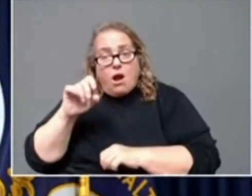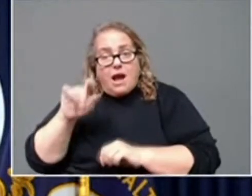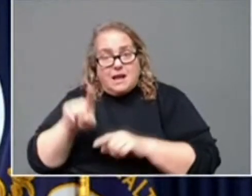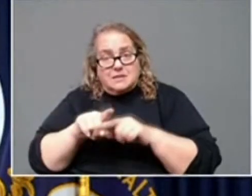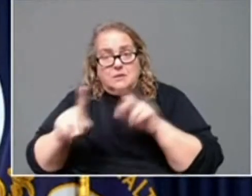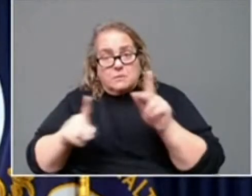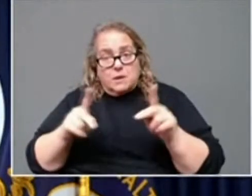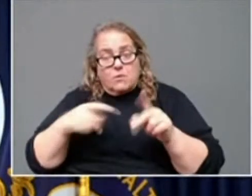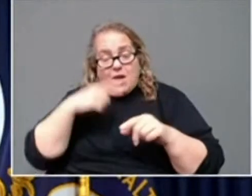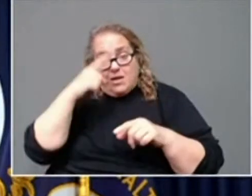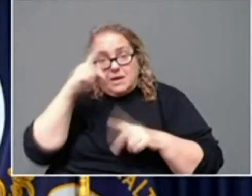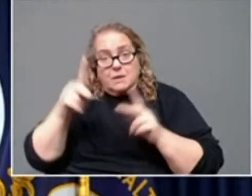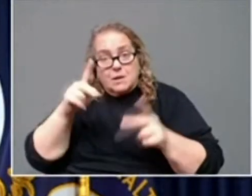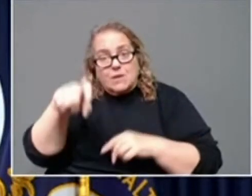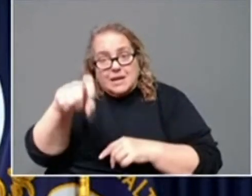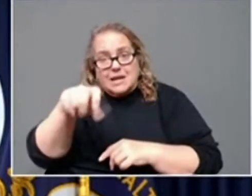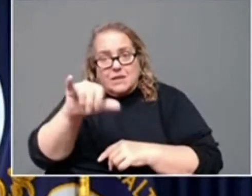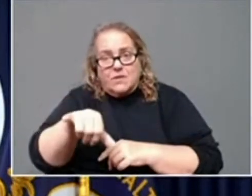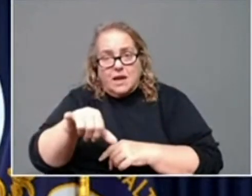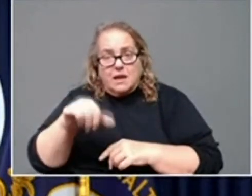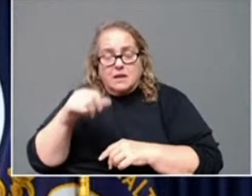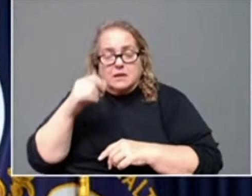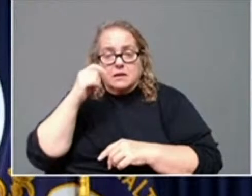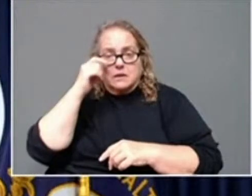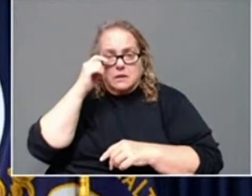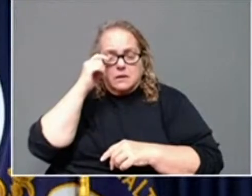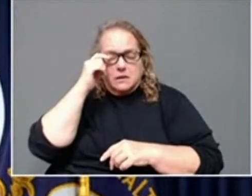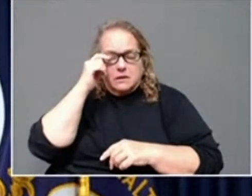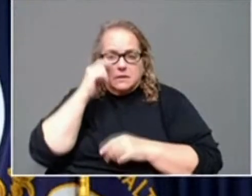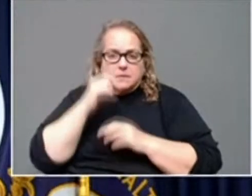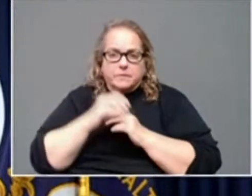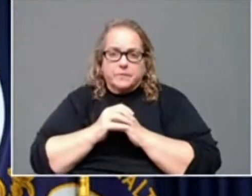people need that right now.